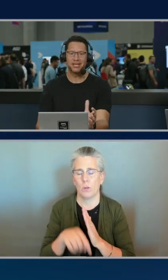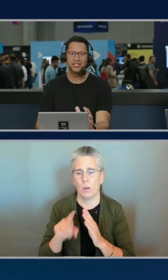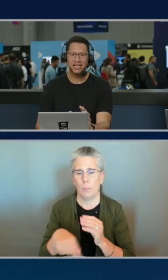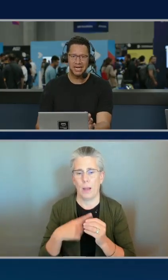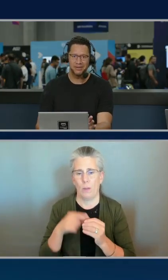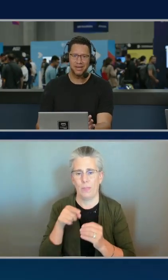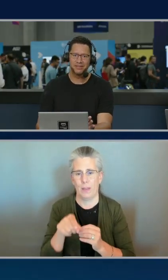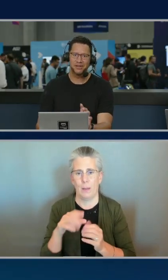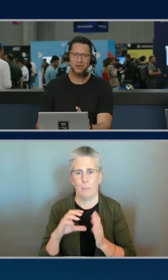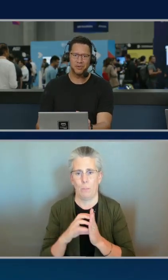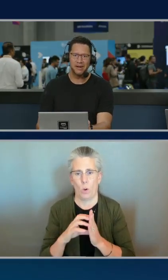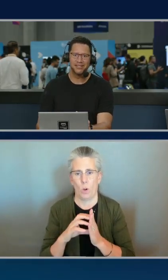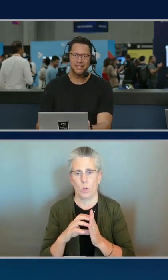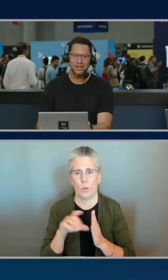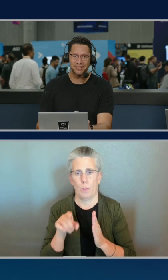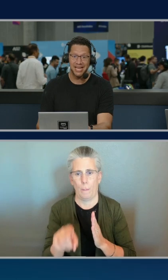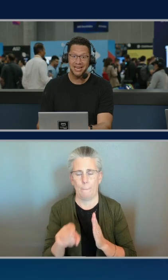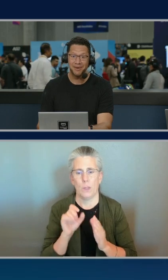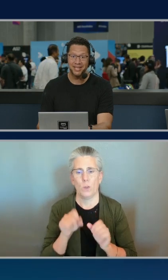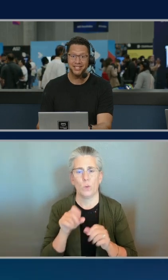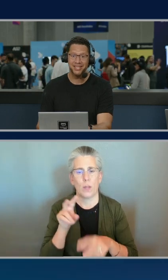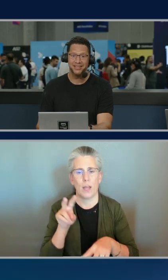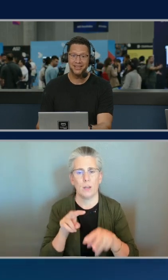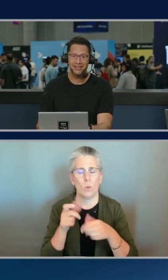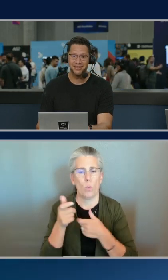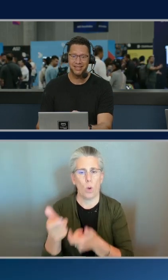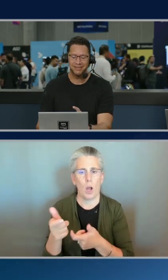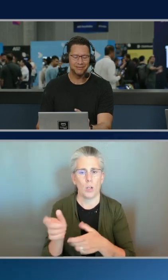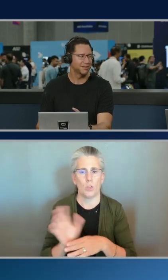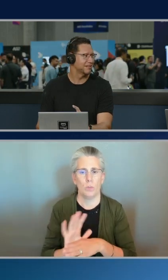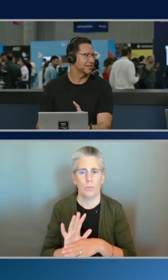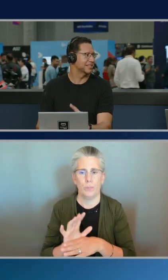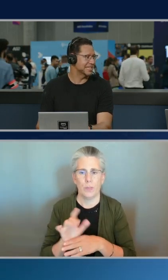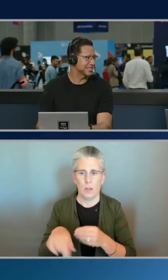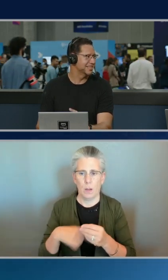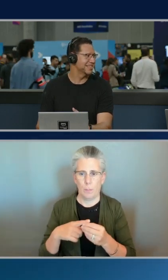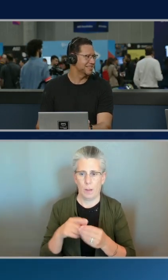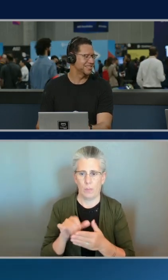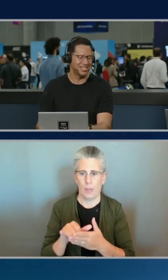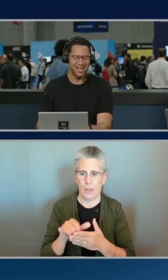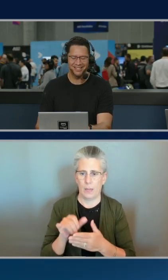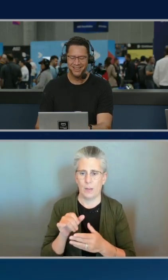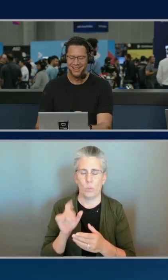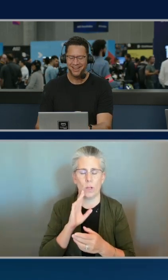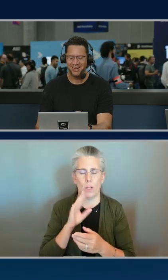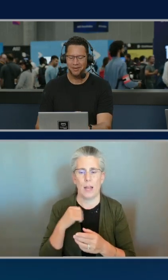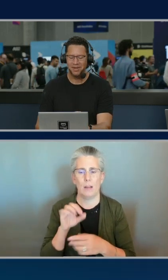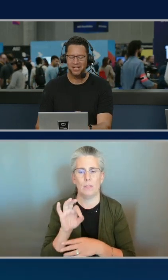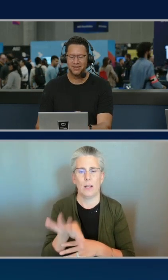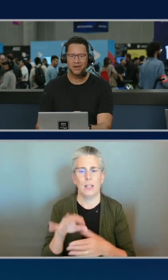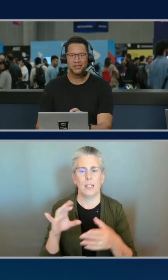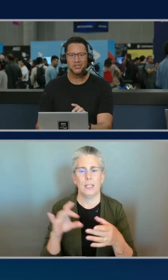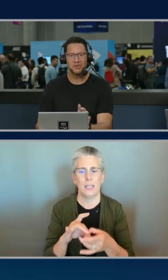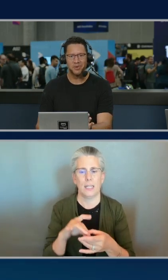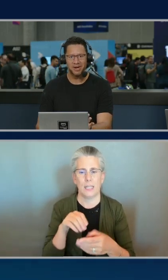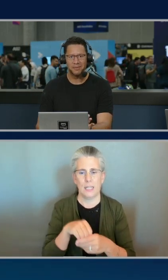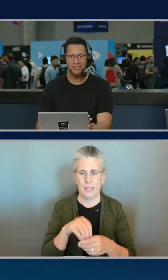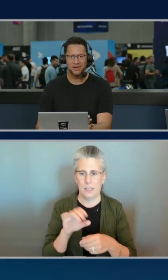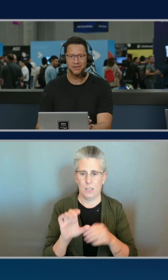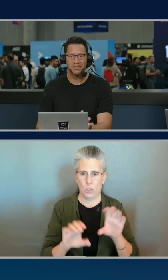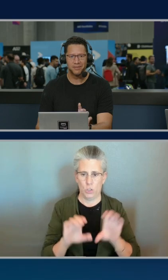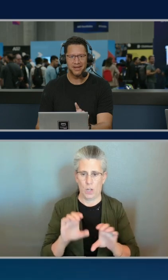you can go ahead and check out the episode. We'll have a series landing page in the link in the chat, because there are two